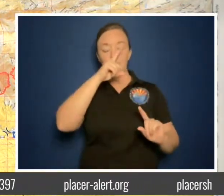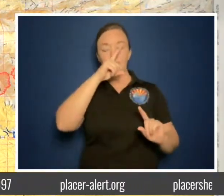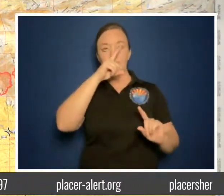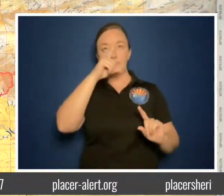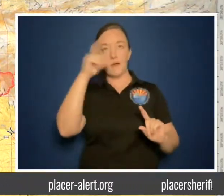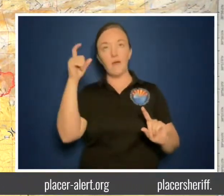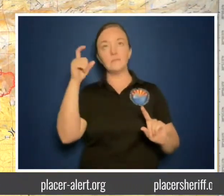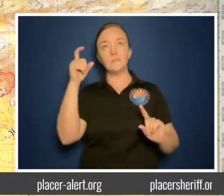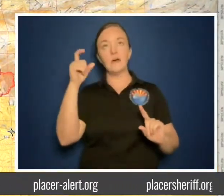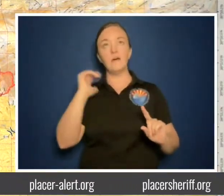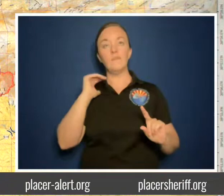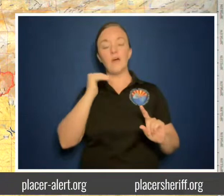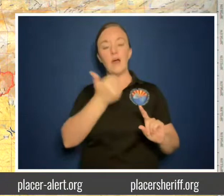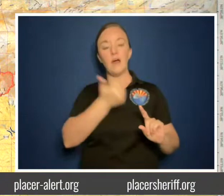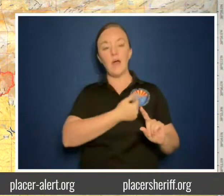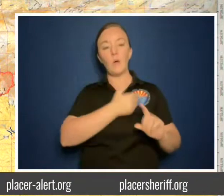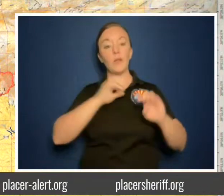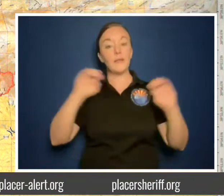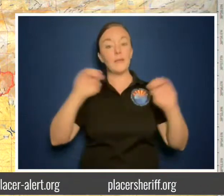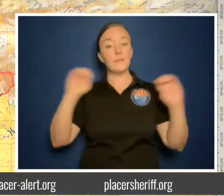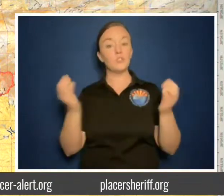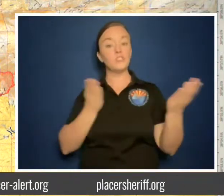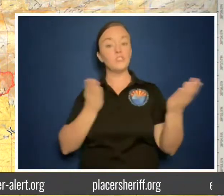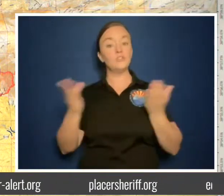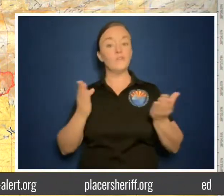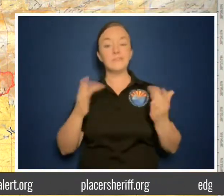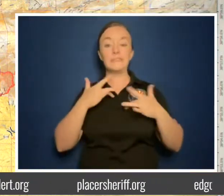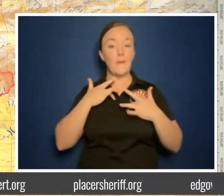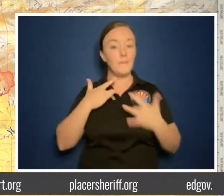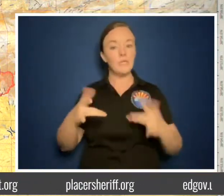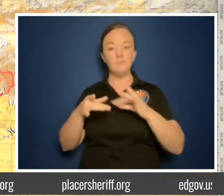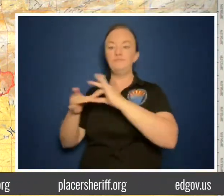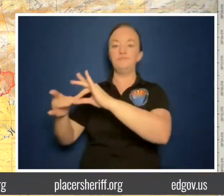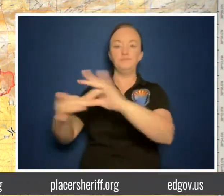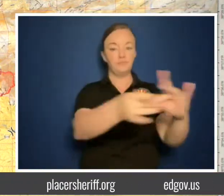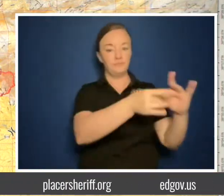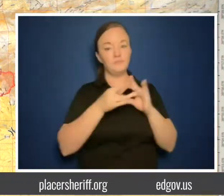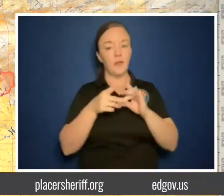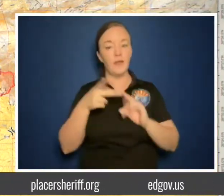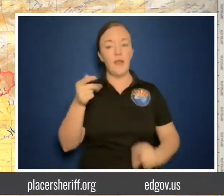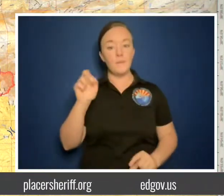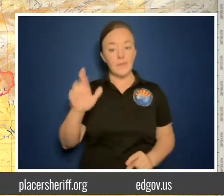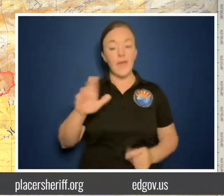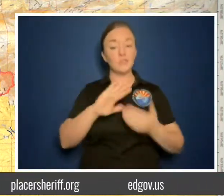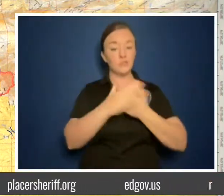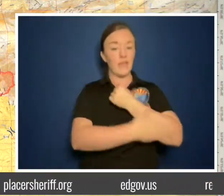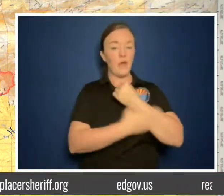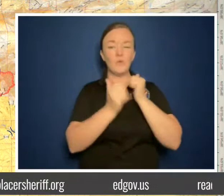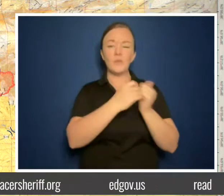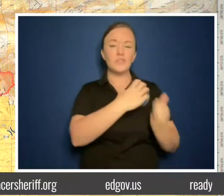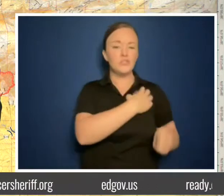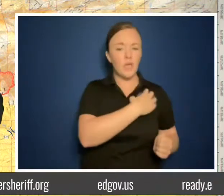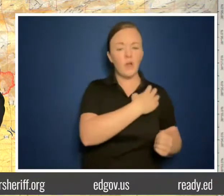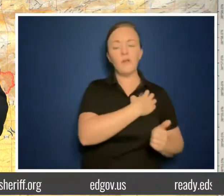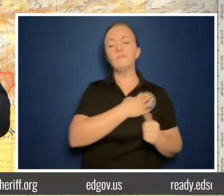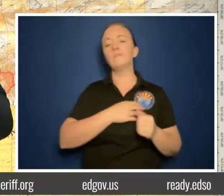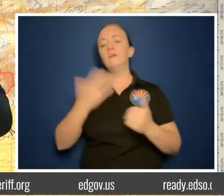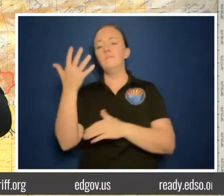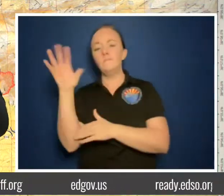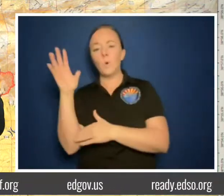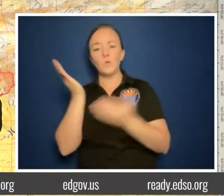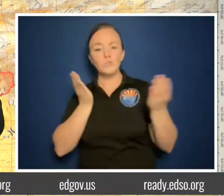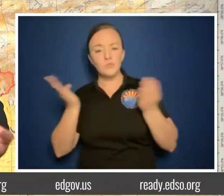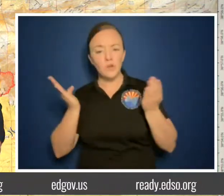integrated emergency services environment that we work in Placer County between our sheriff's officer partners, the Forest Service, and